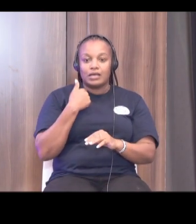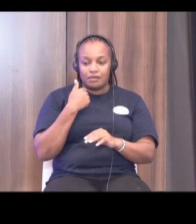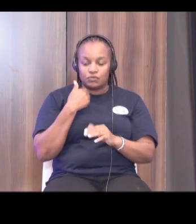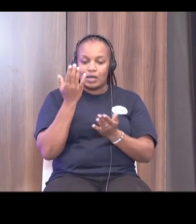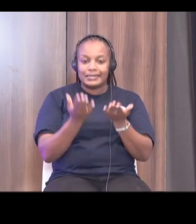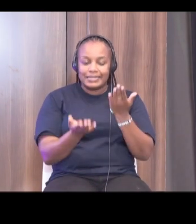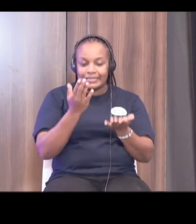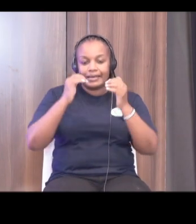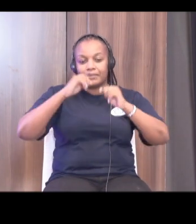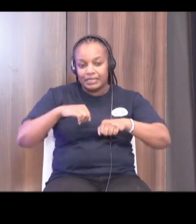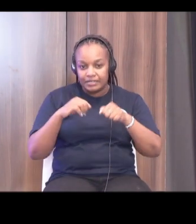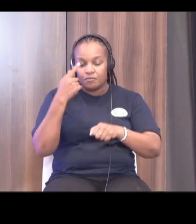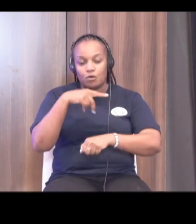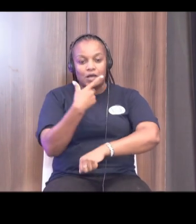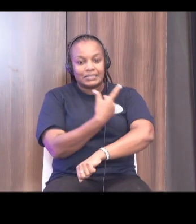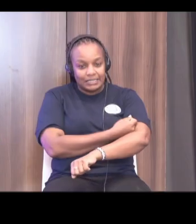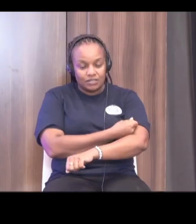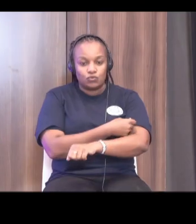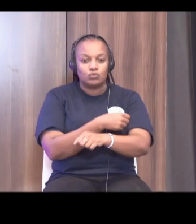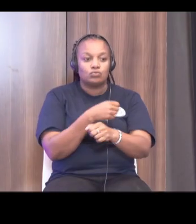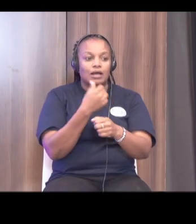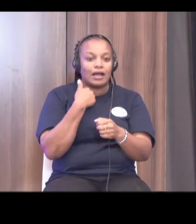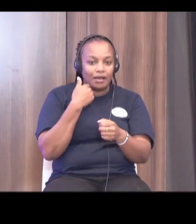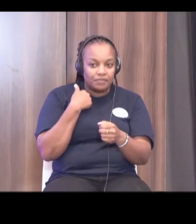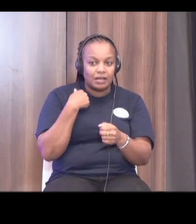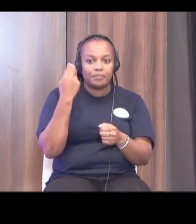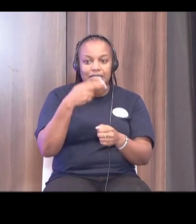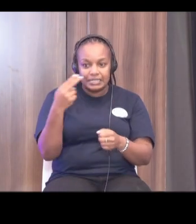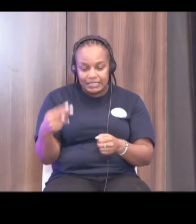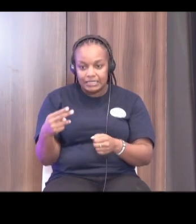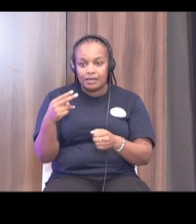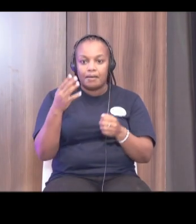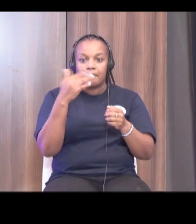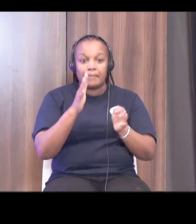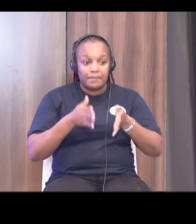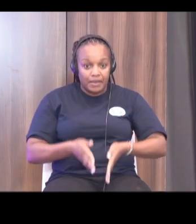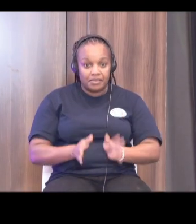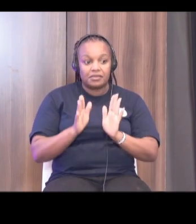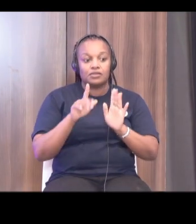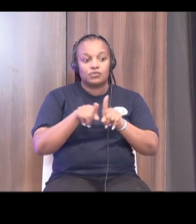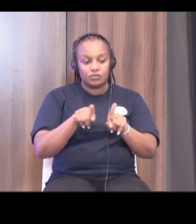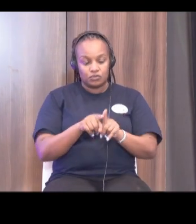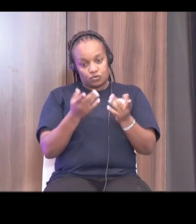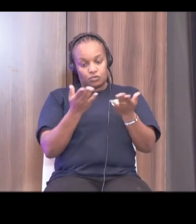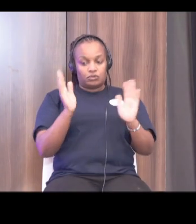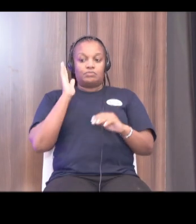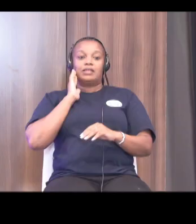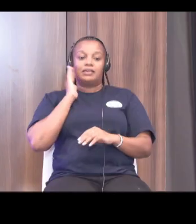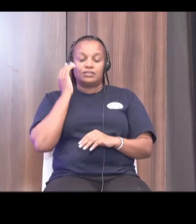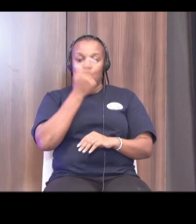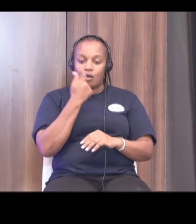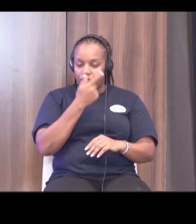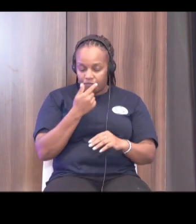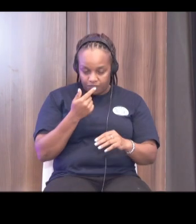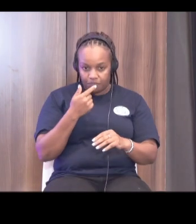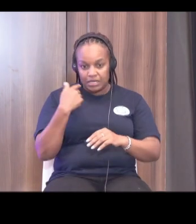the ability of our vaccine to induce OPA titers at birth in infant participants born to moms that were vaccinated with a vaccine.